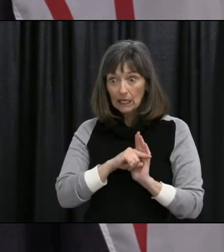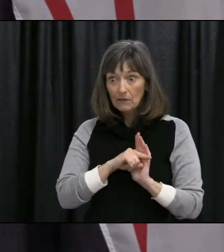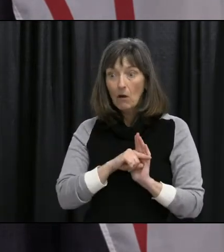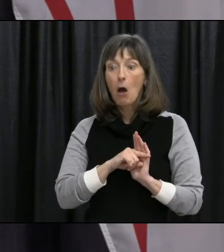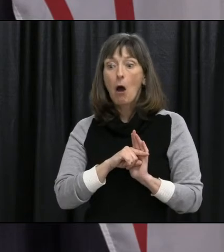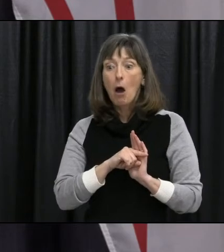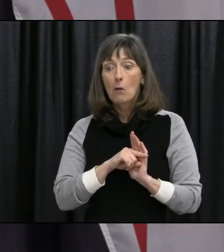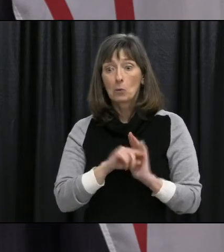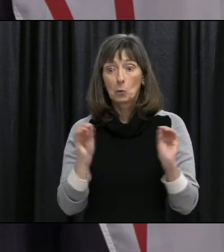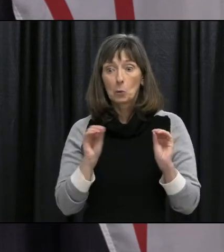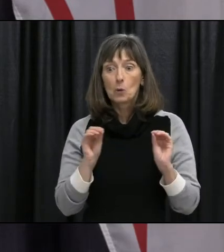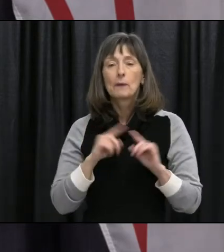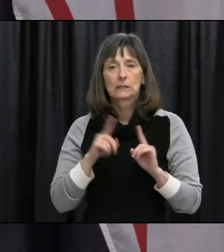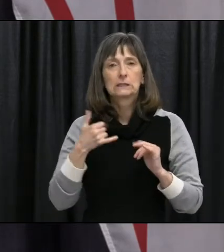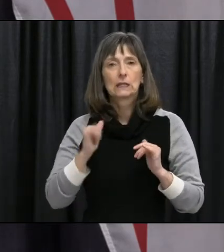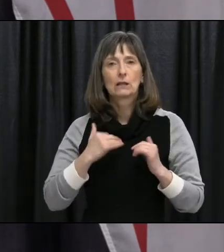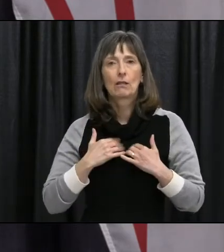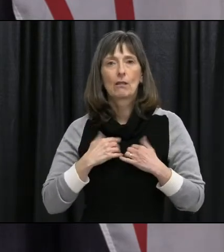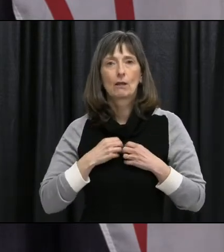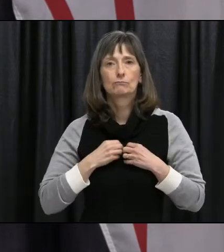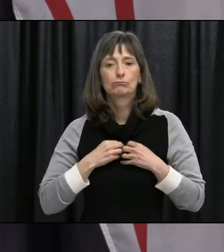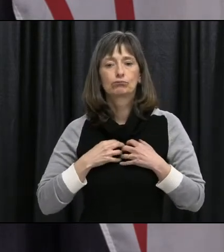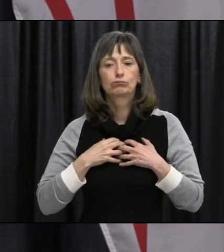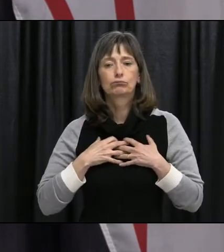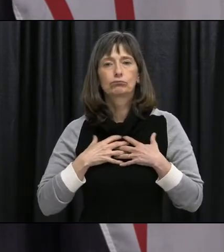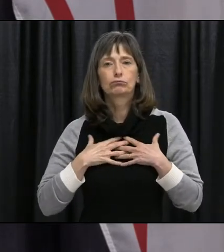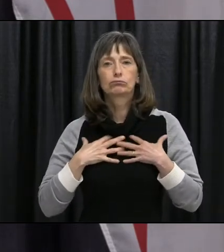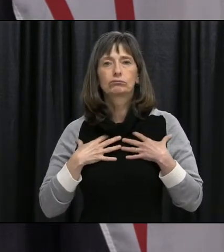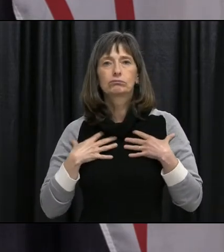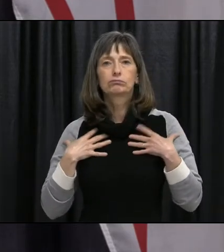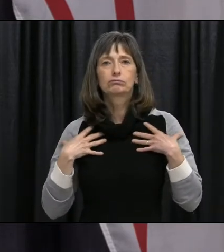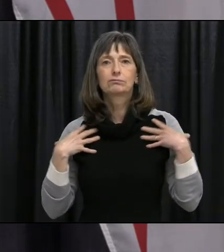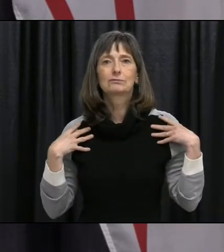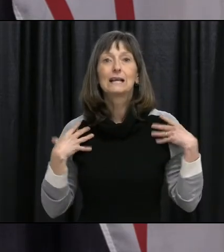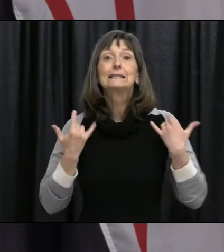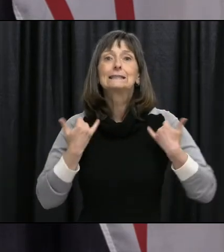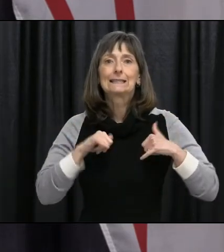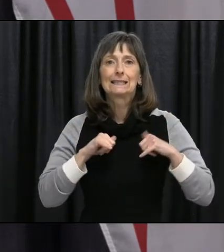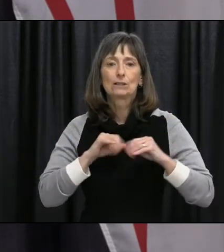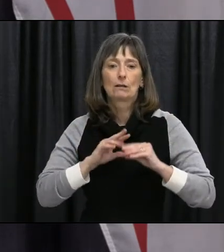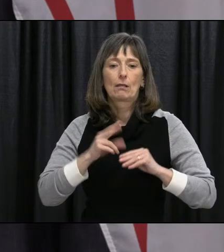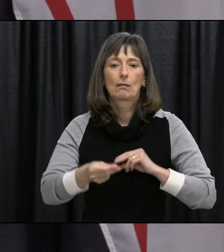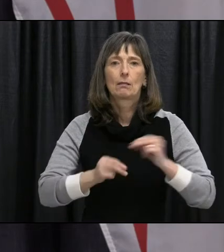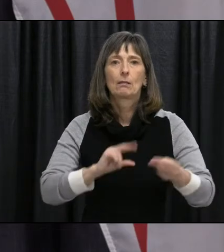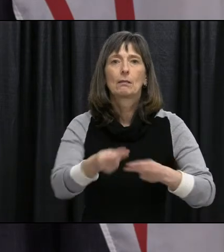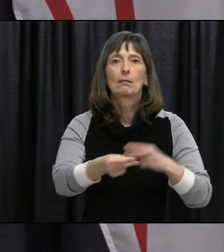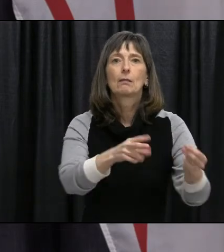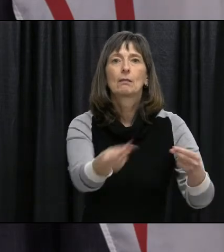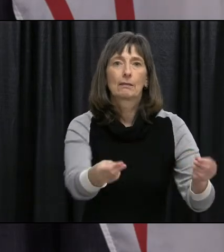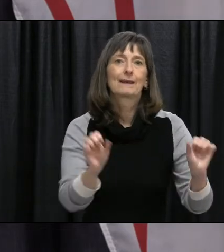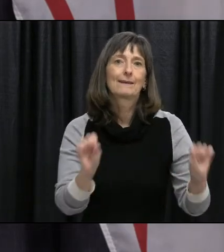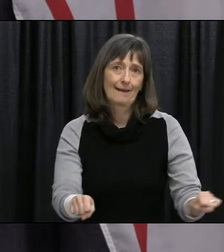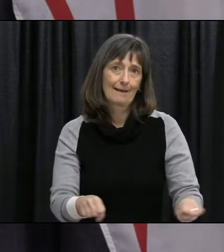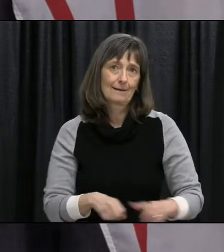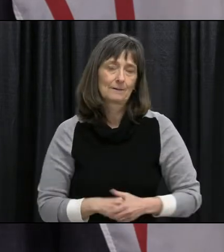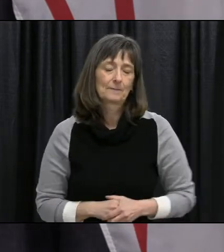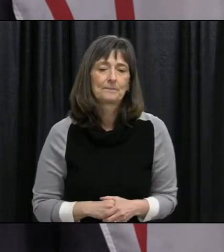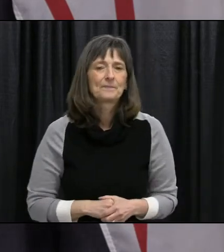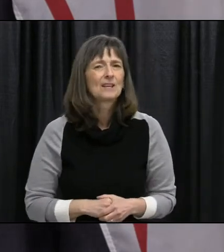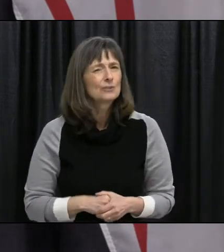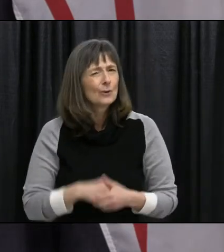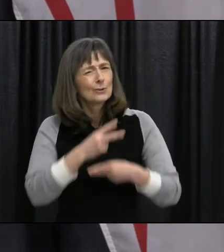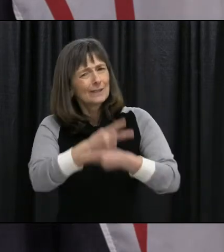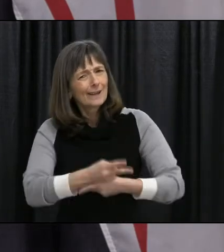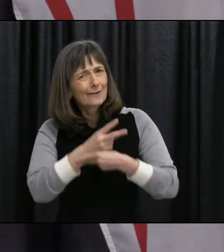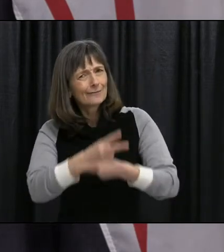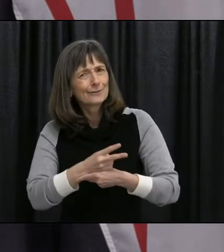So we need to have a question that we want to answer by doing that type of testing. And, we certainly, as we